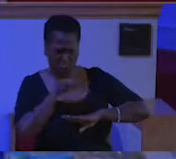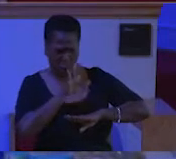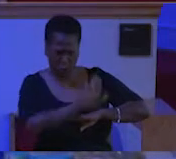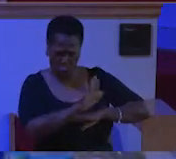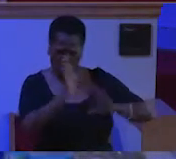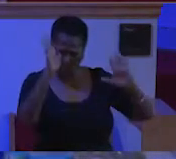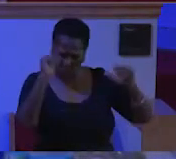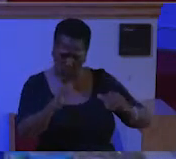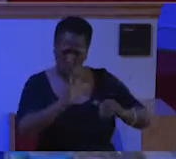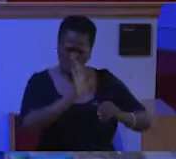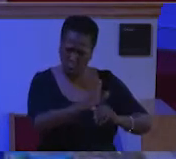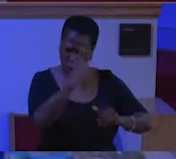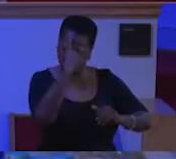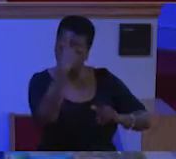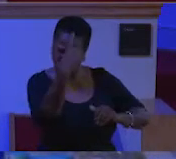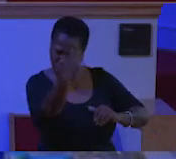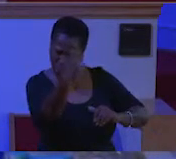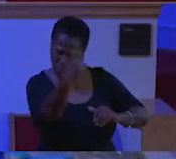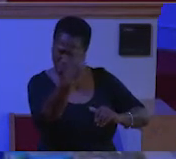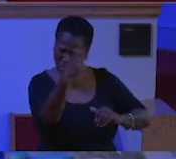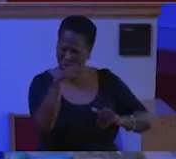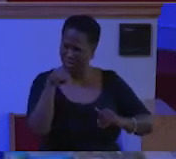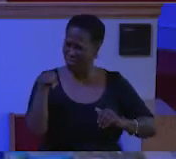the dreams and